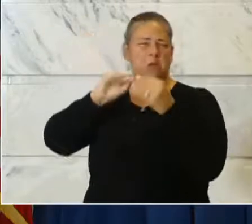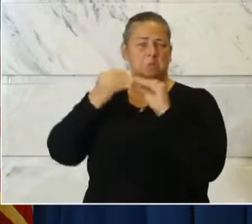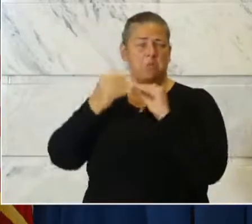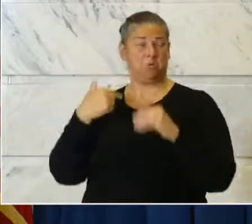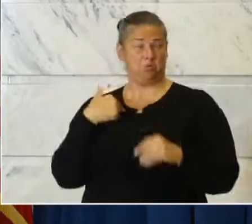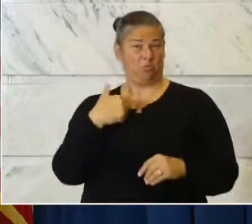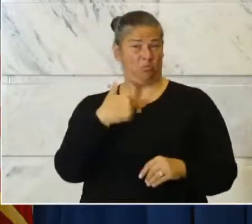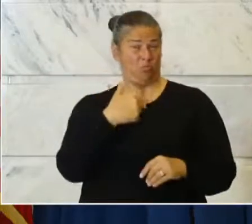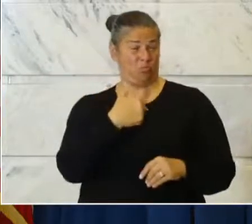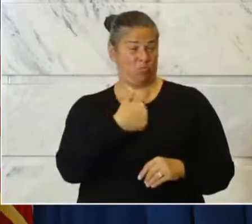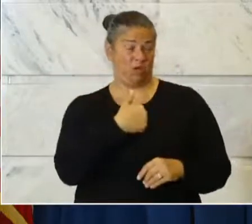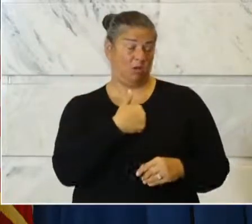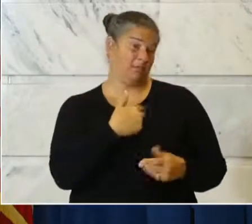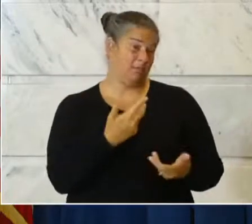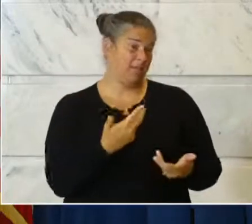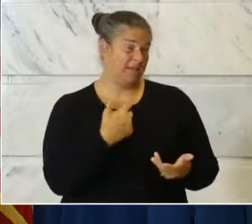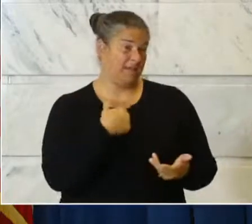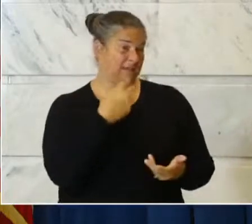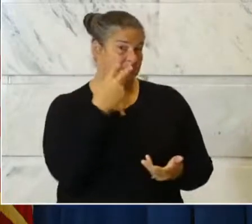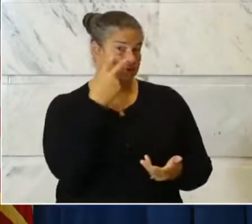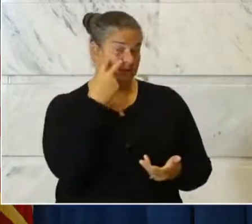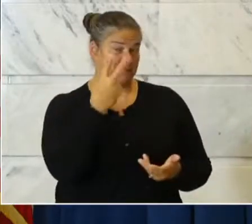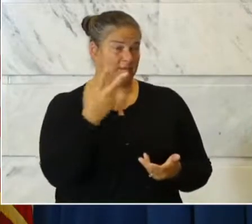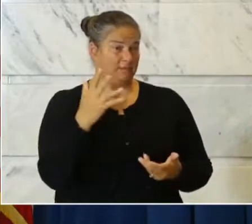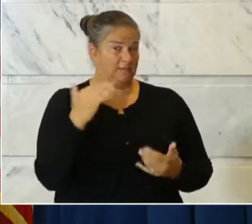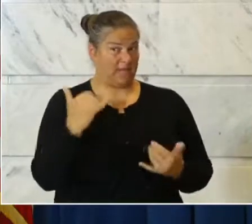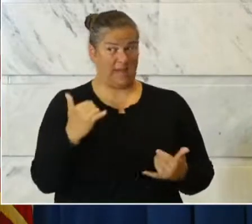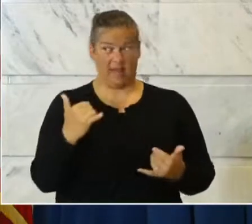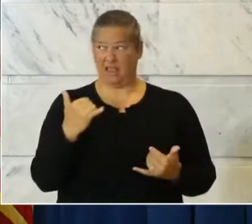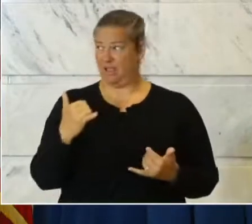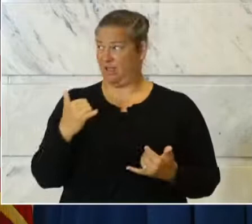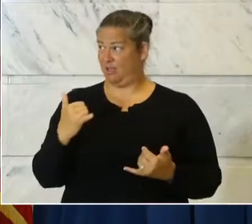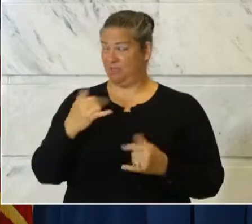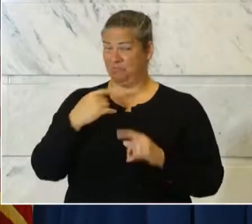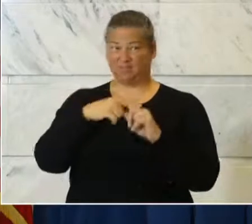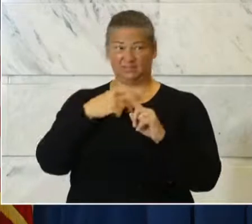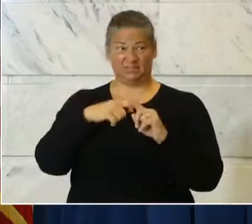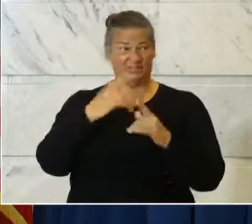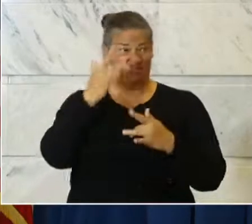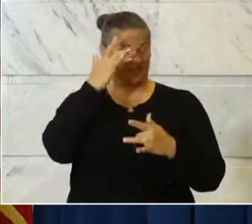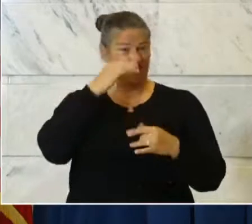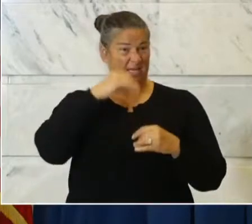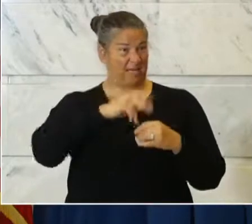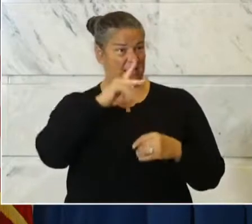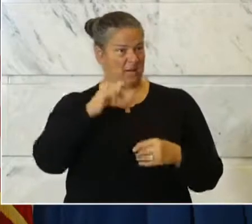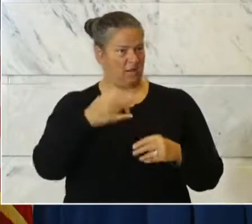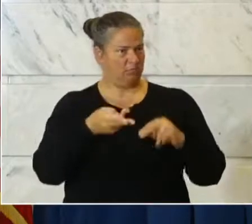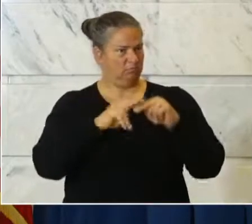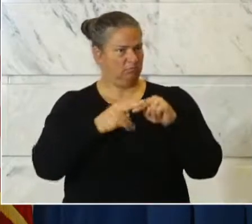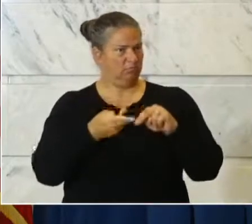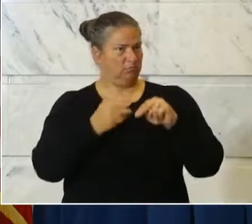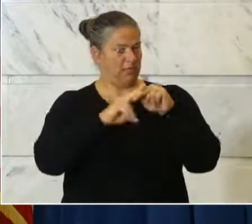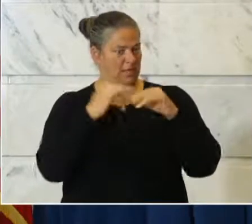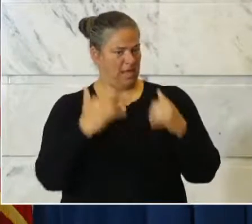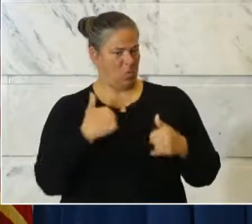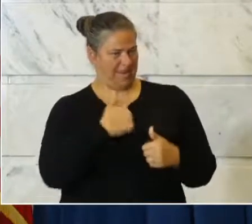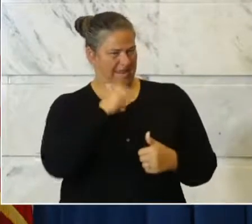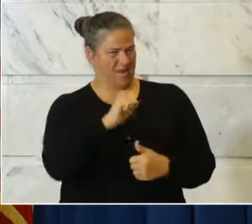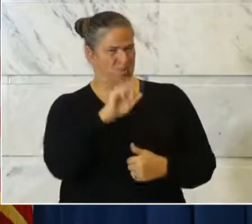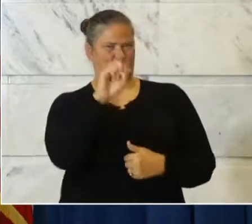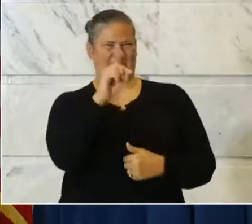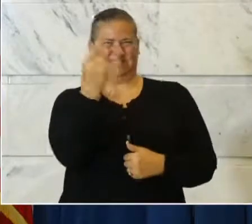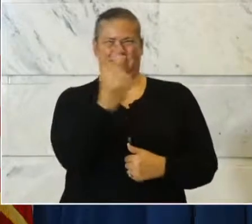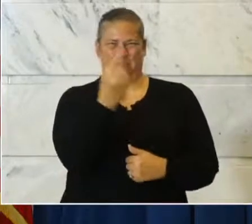are seeing an escalation of cases in Kentucky, but we're at a point where we can do something about it. It's not 300 one